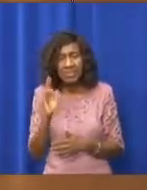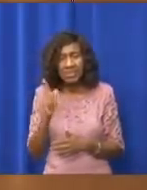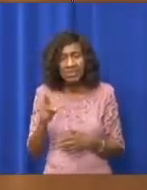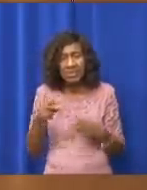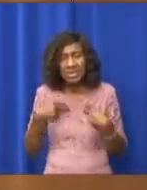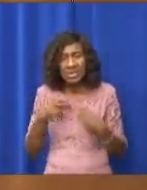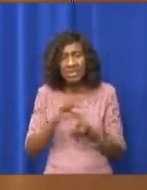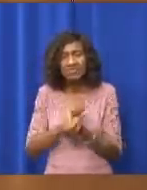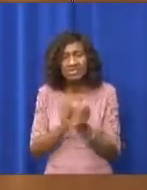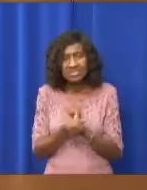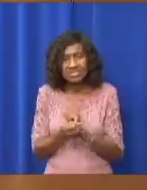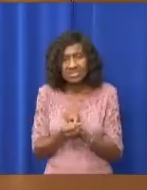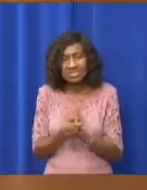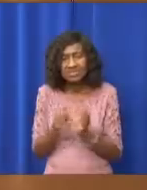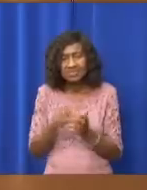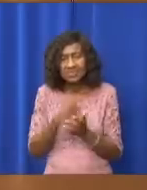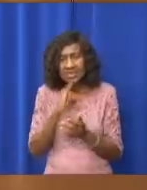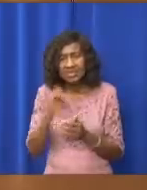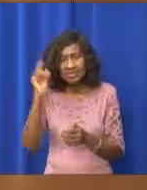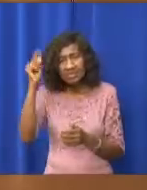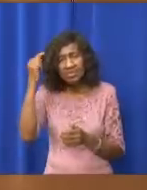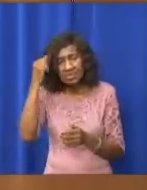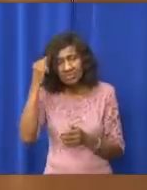a government decision